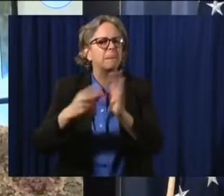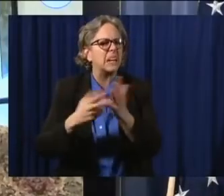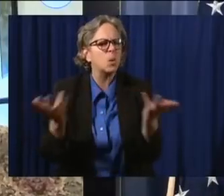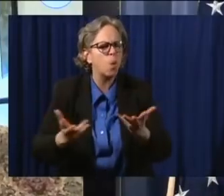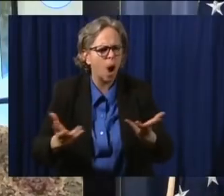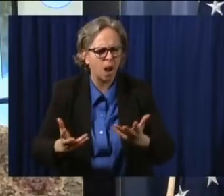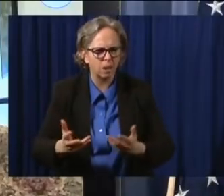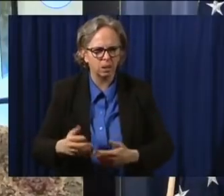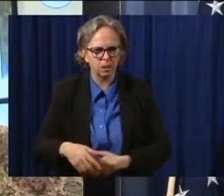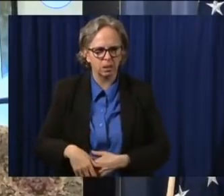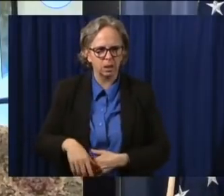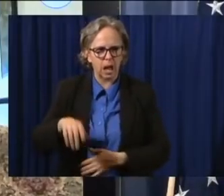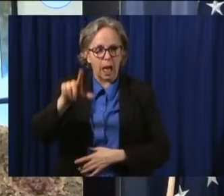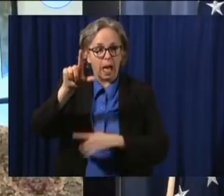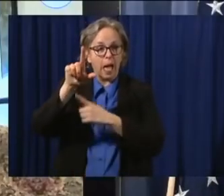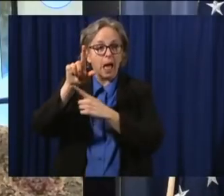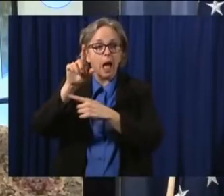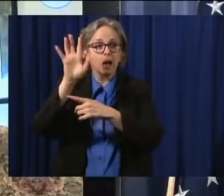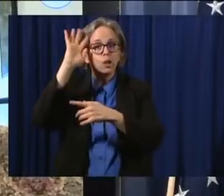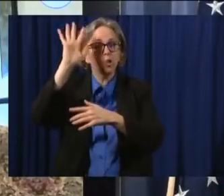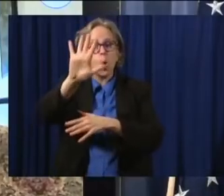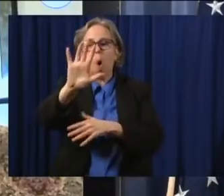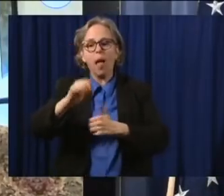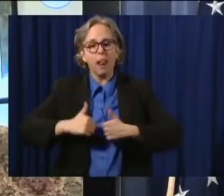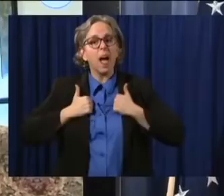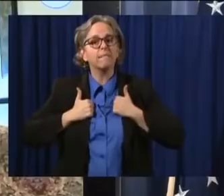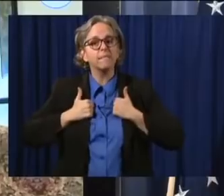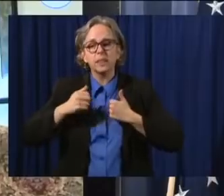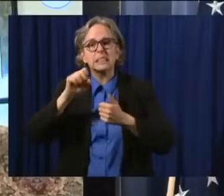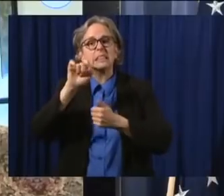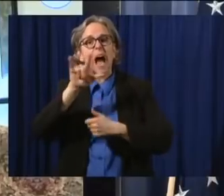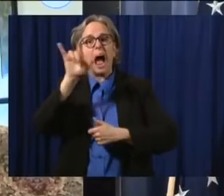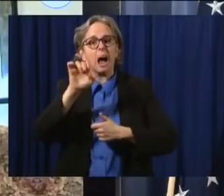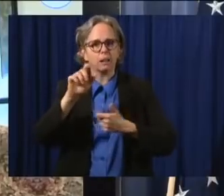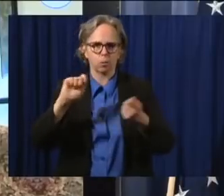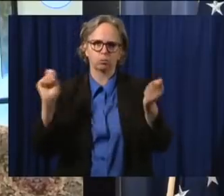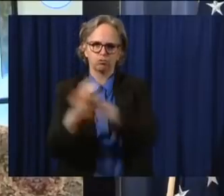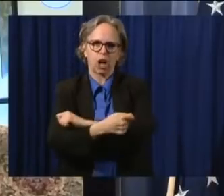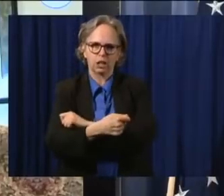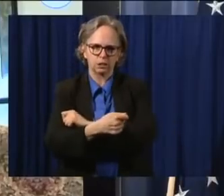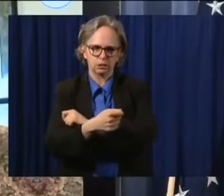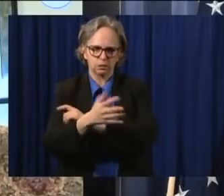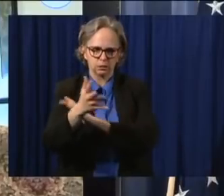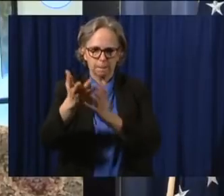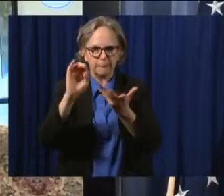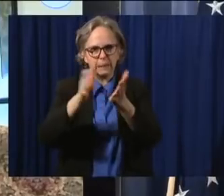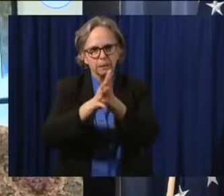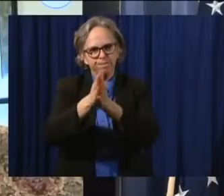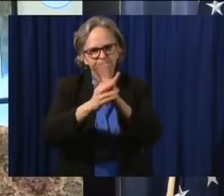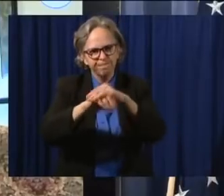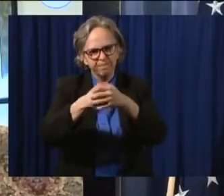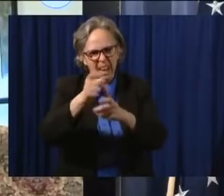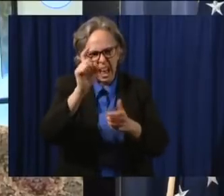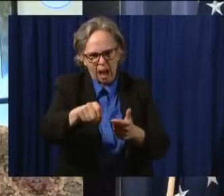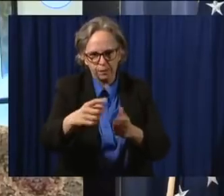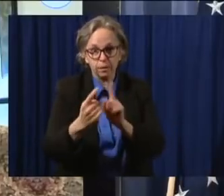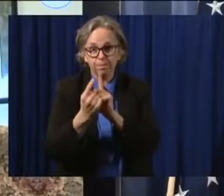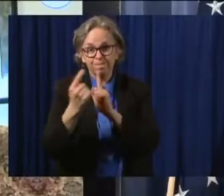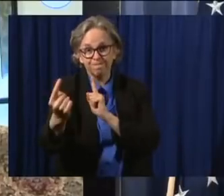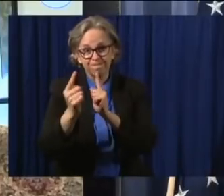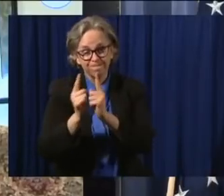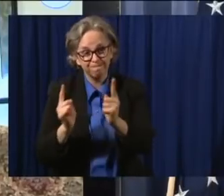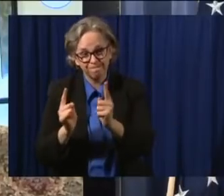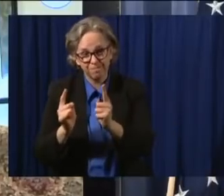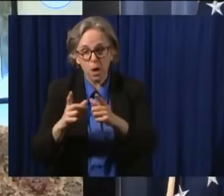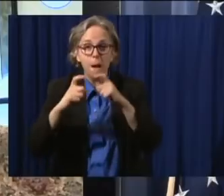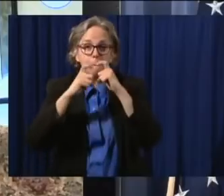Good hand washing, social distancing, wearing a mask when you're out there. The mask isn't